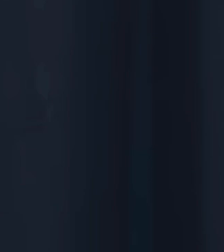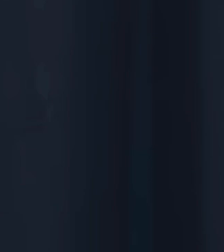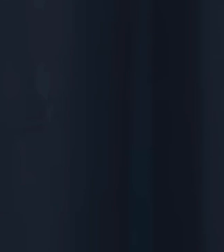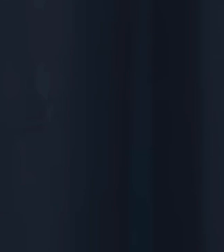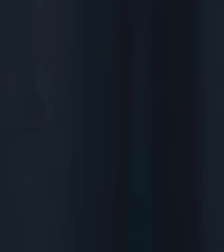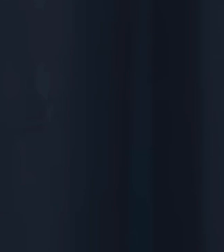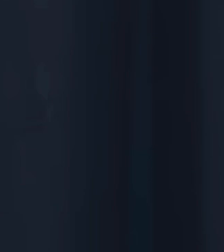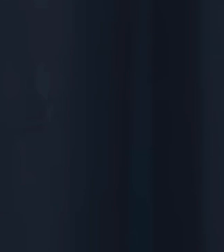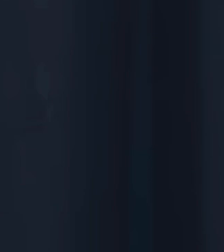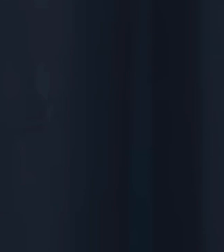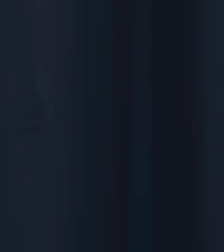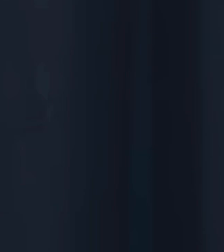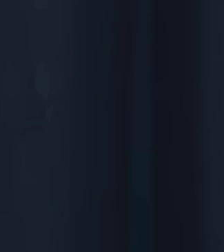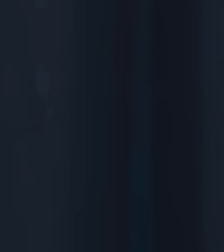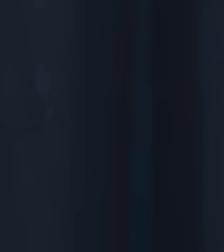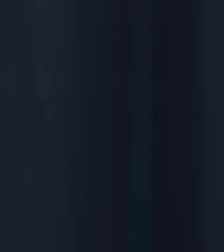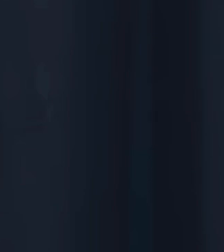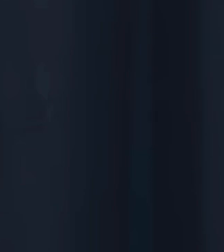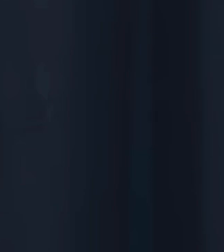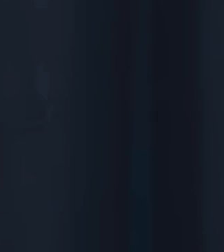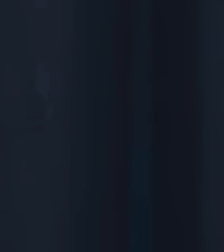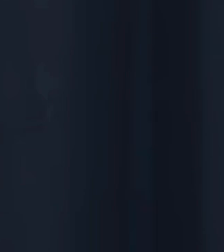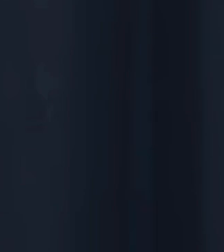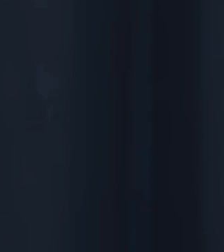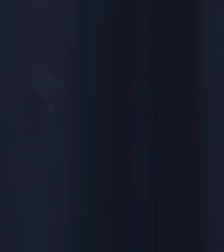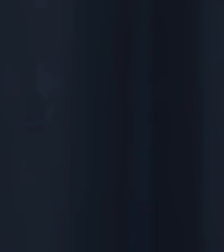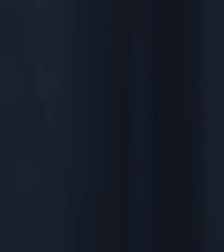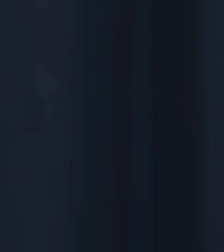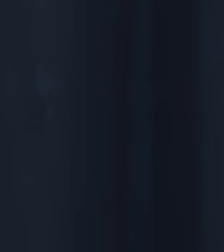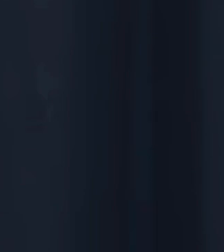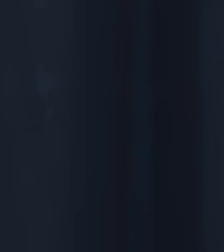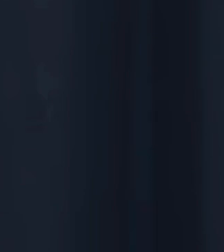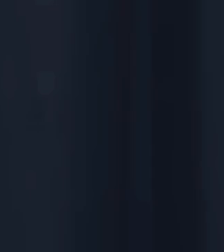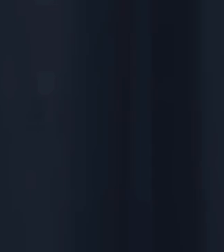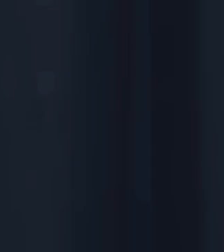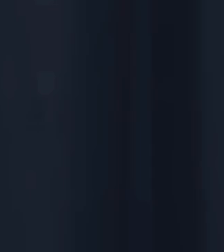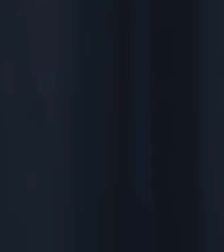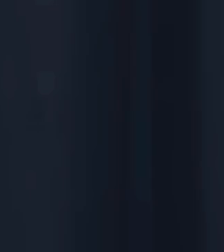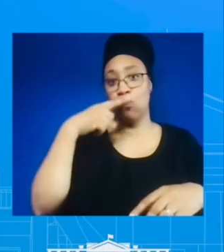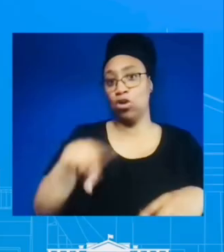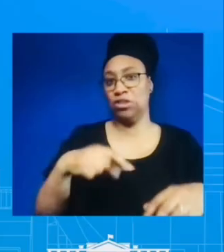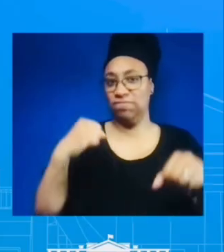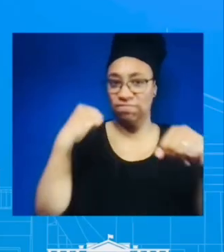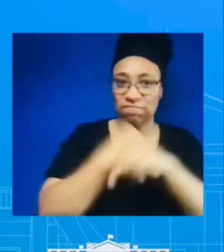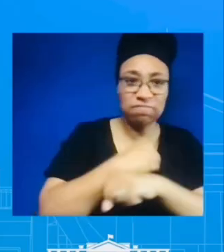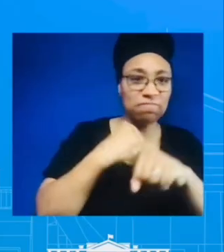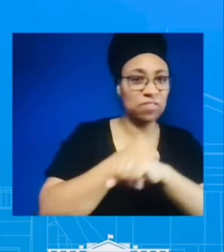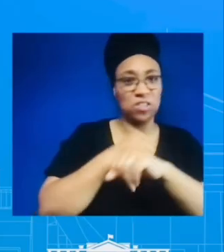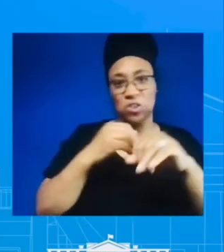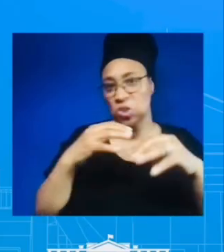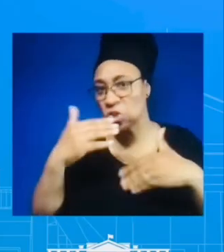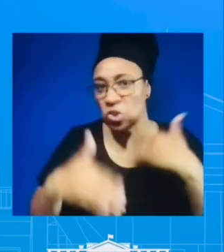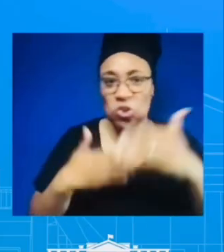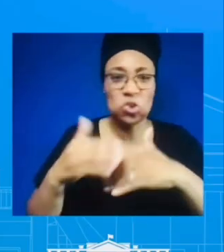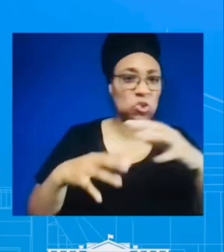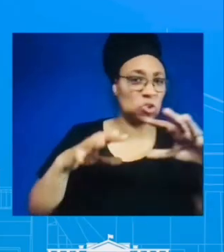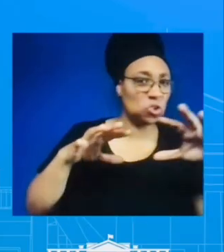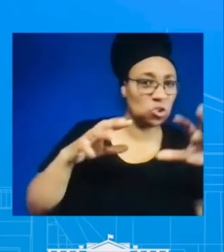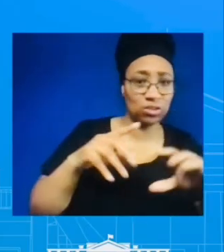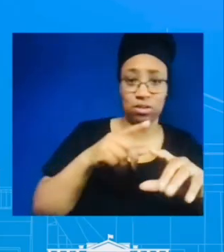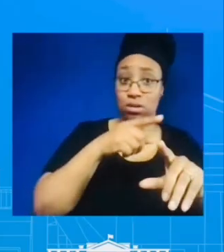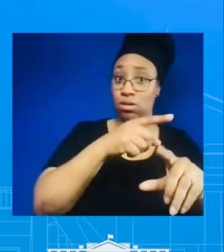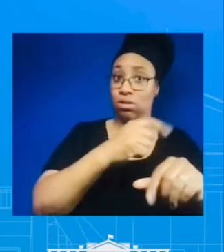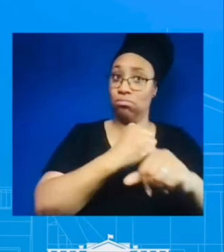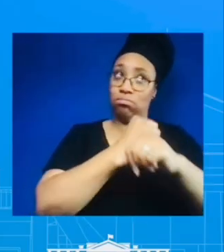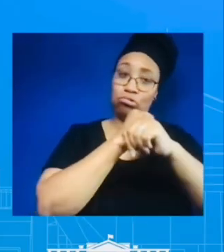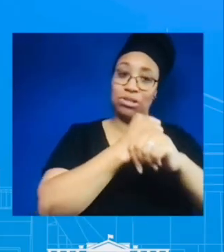are you know are uh started this war right started this war with ukraine and what you have seen from from